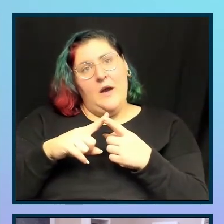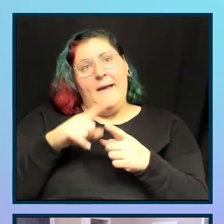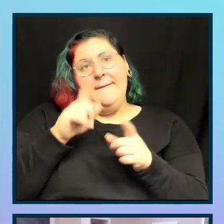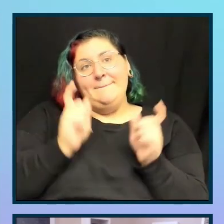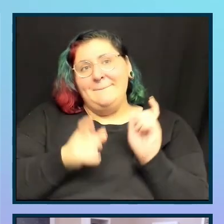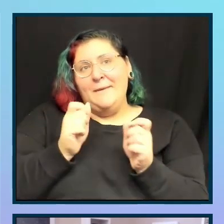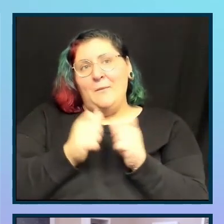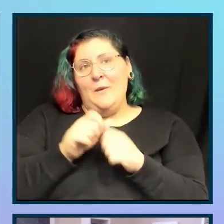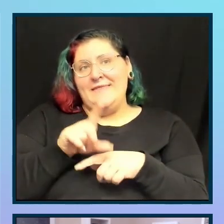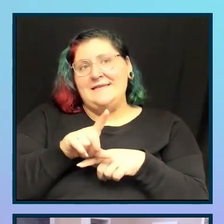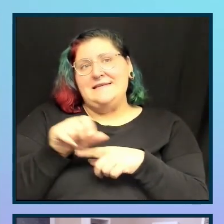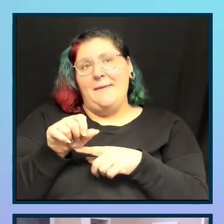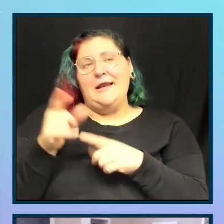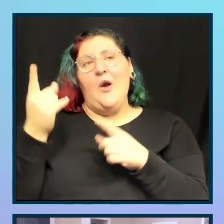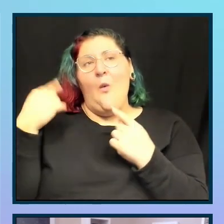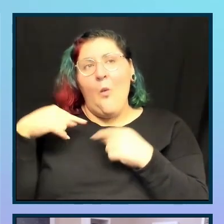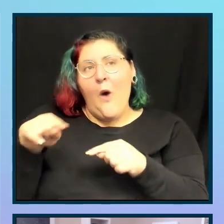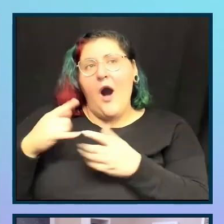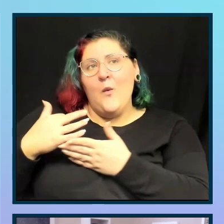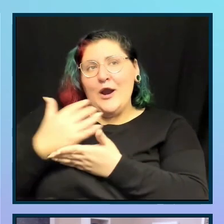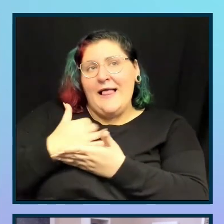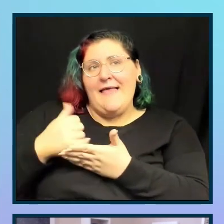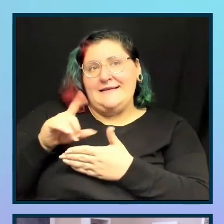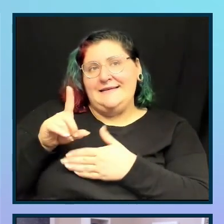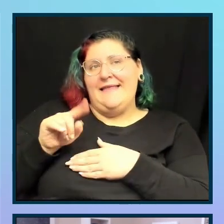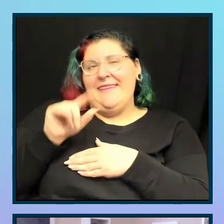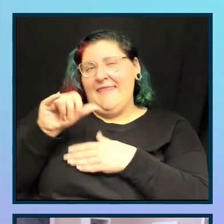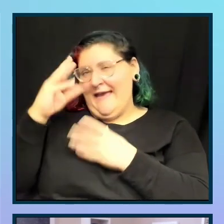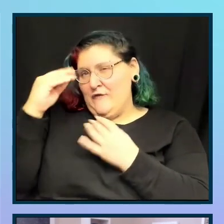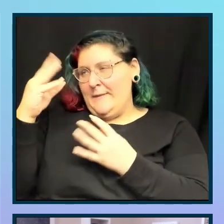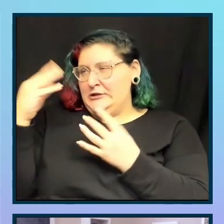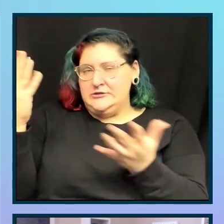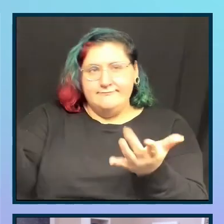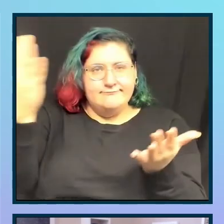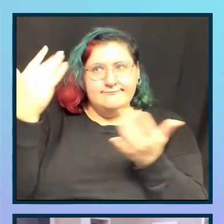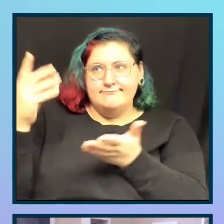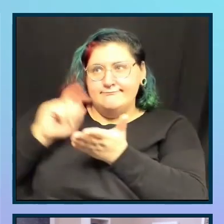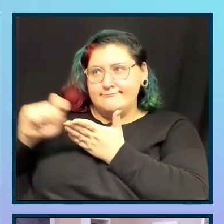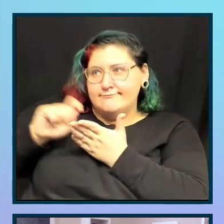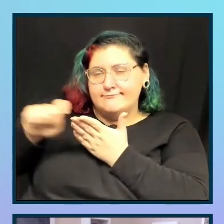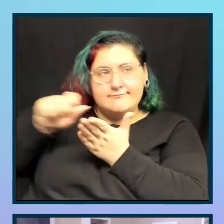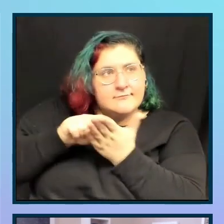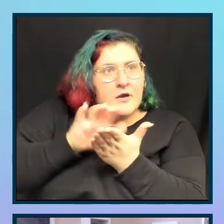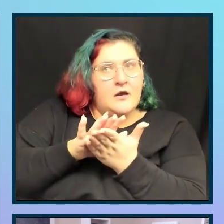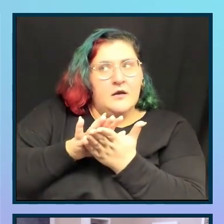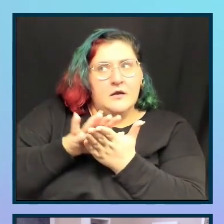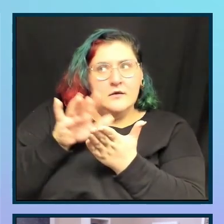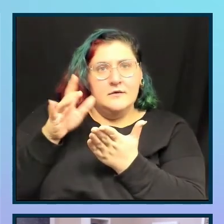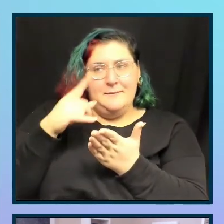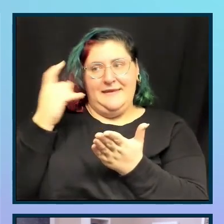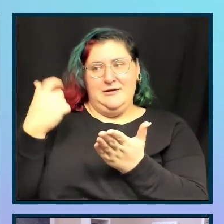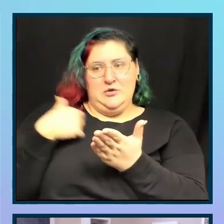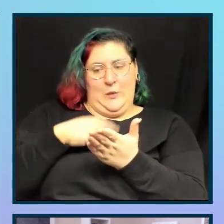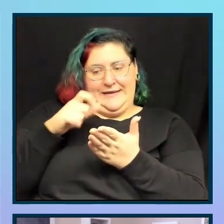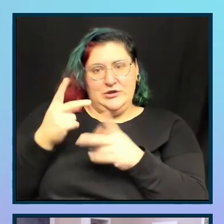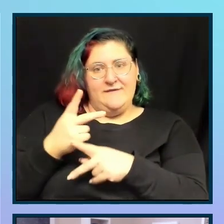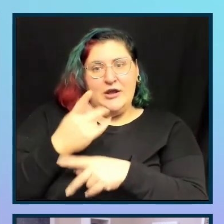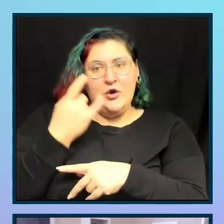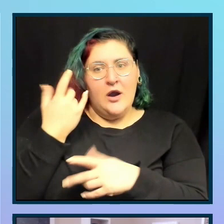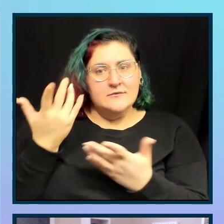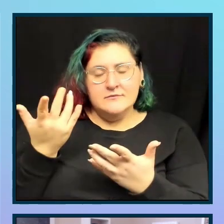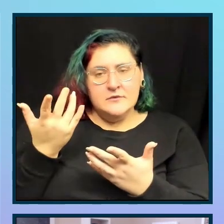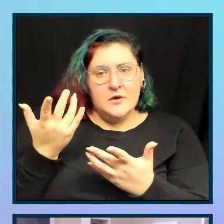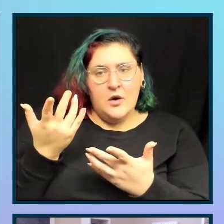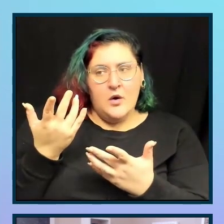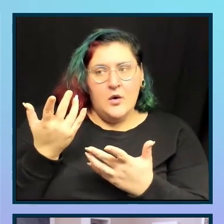about more than just trying to figure out, are we including these people in the training data? It's about how